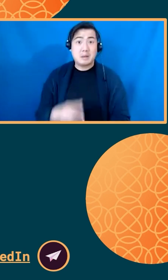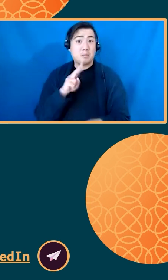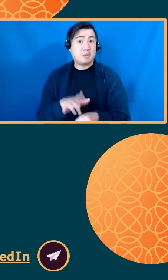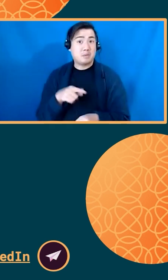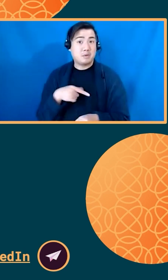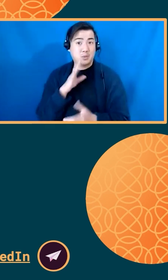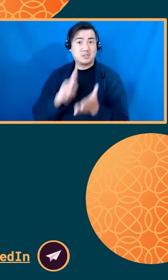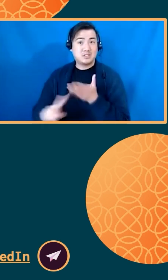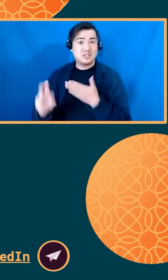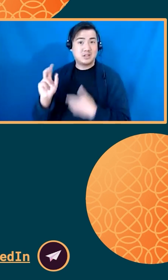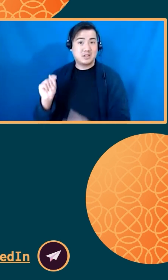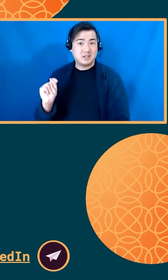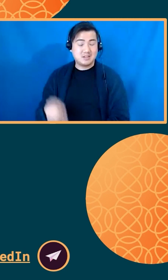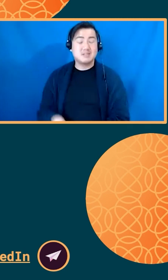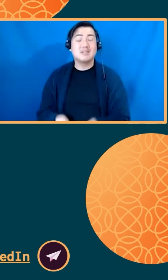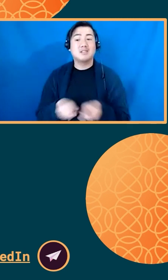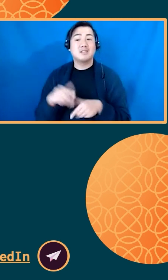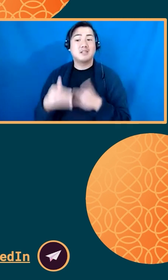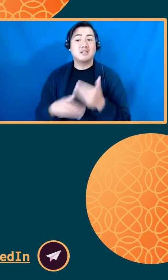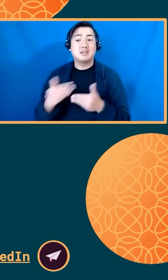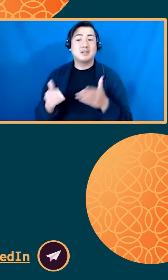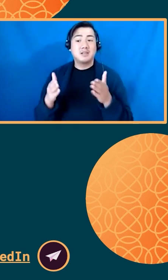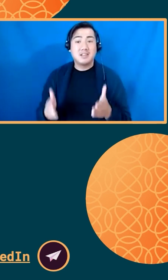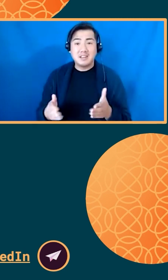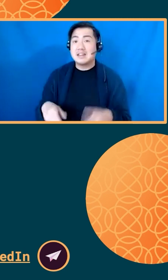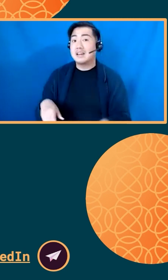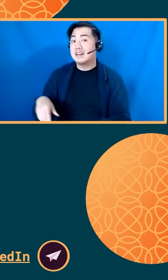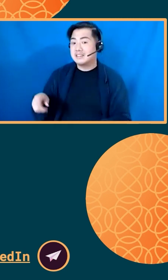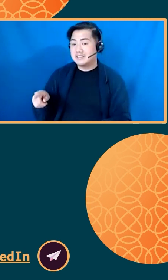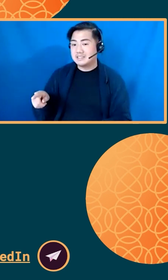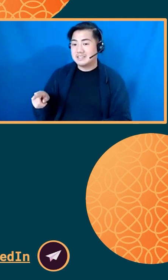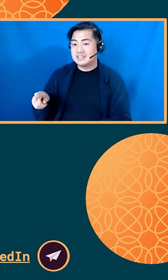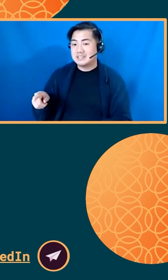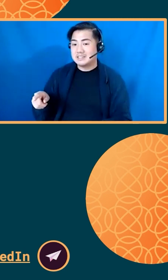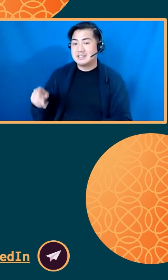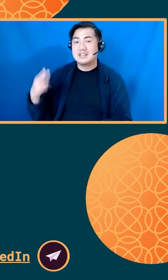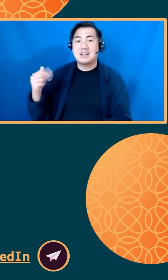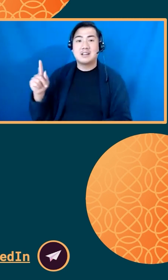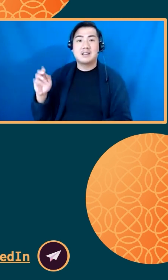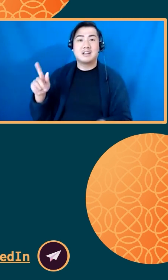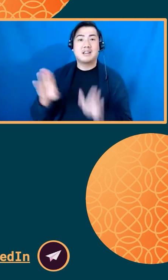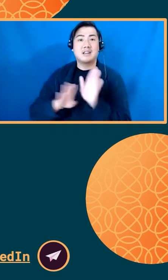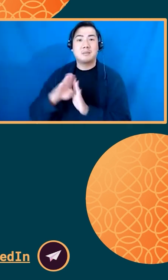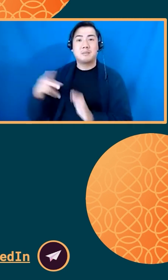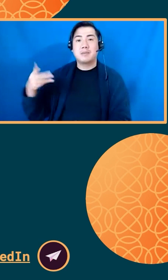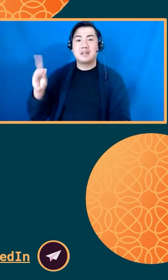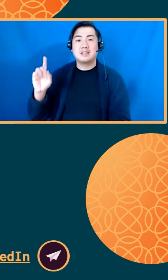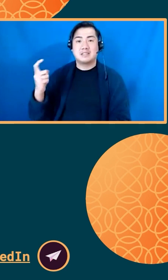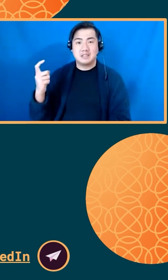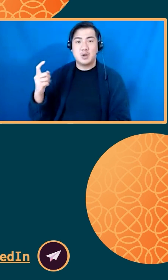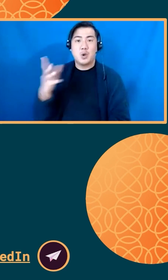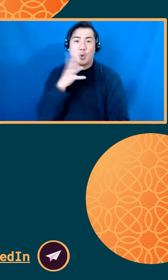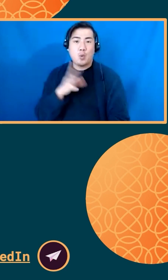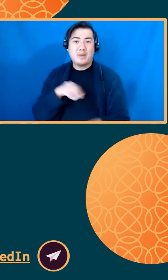Also on the virtual couch today is Hazel Valdez, Executive Director of PDX WIT, Portland Women in